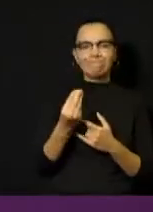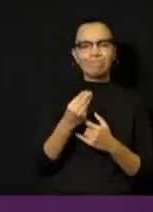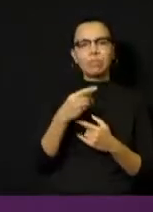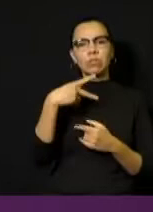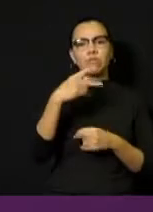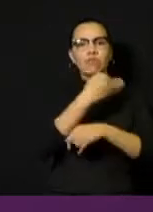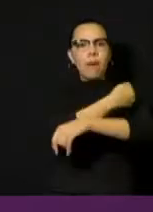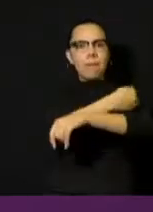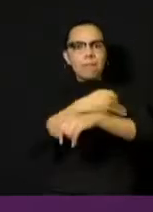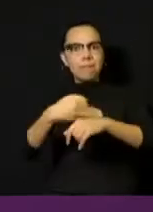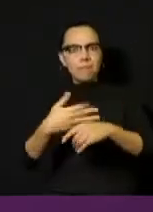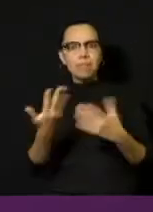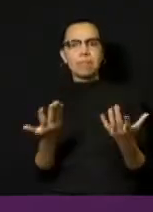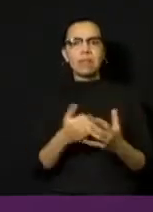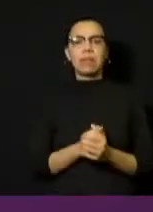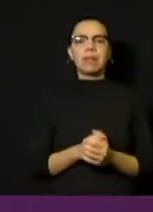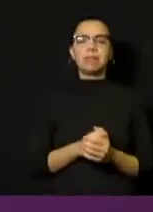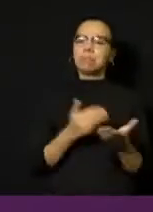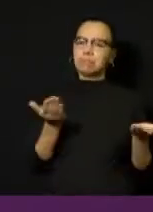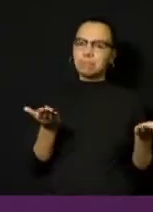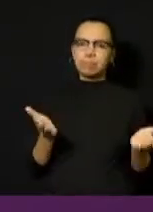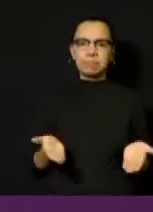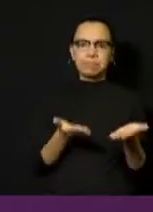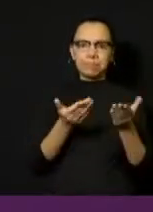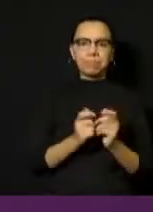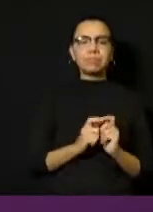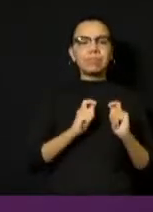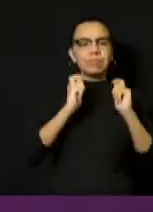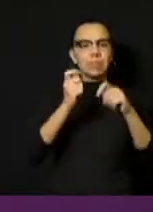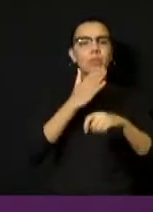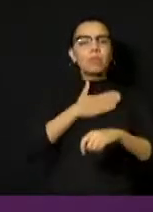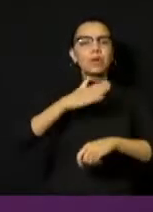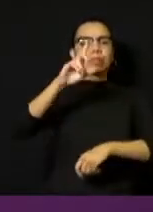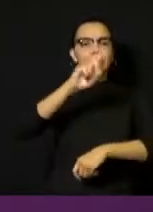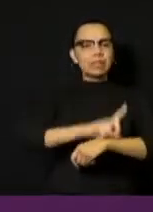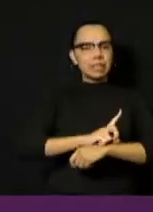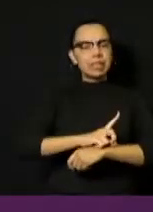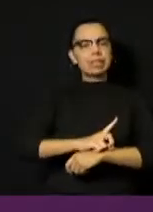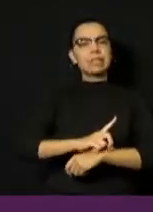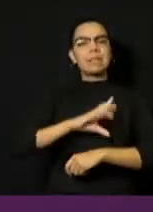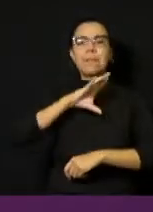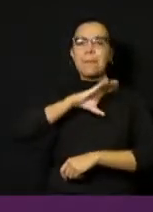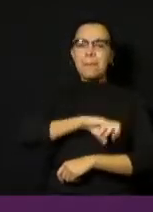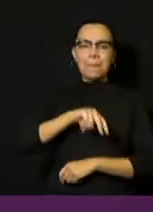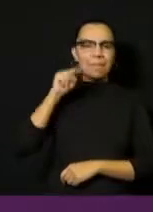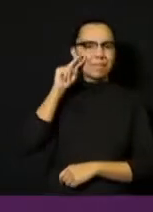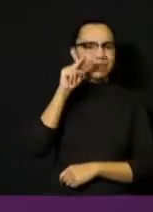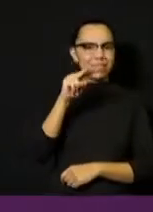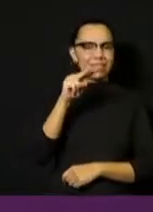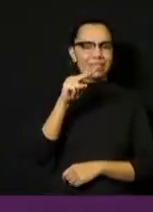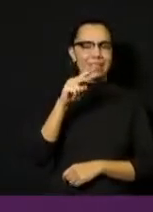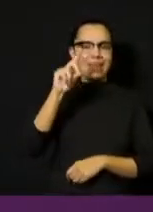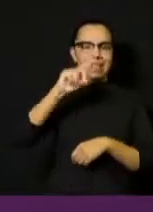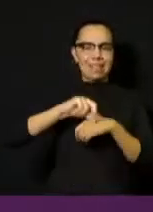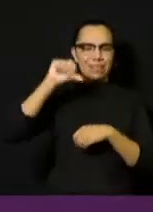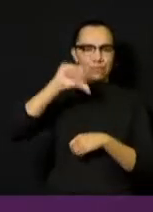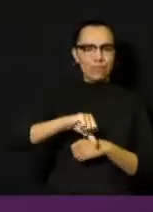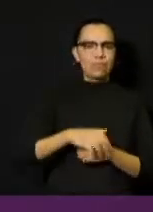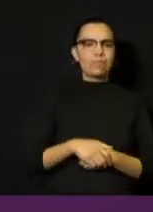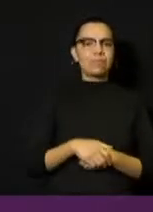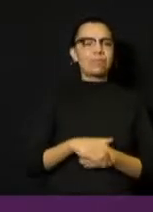wonderful story, what you did with your family. Go ahead. The floor is yours. Good morning. I love seeing you here